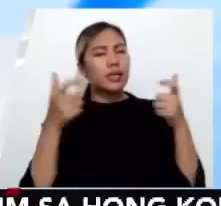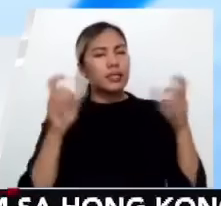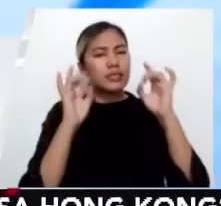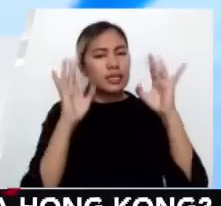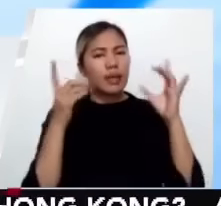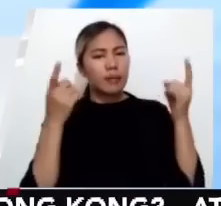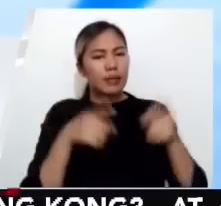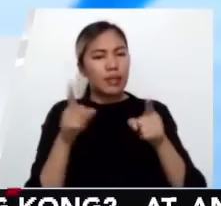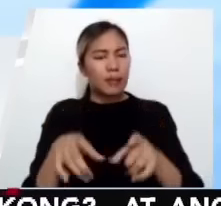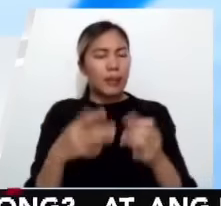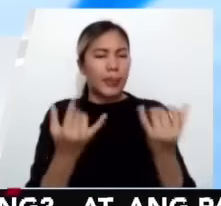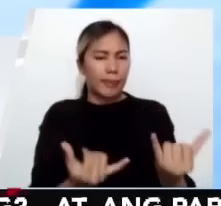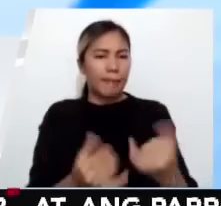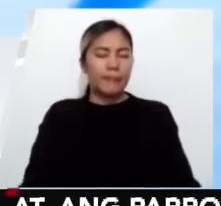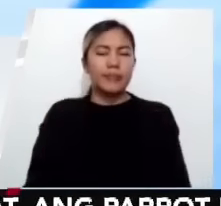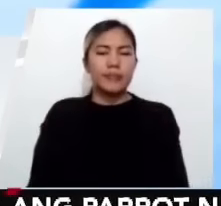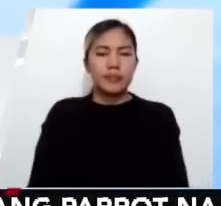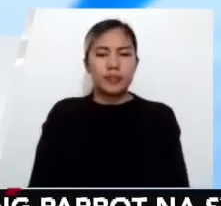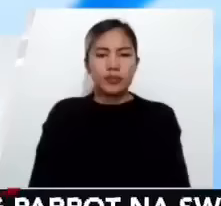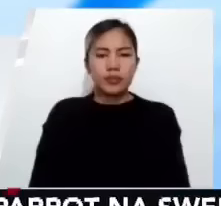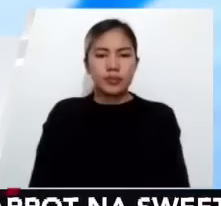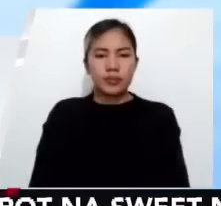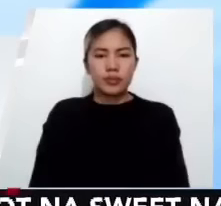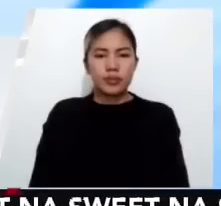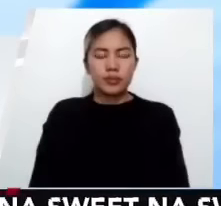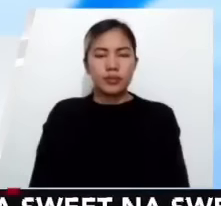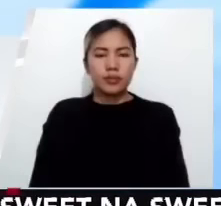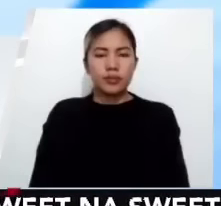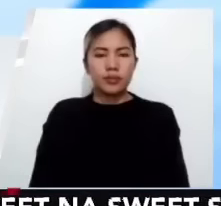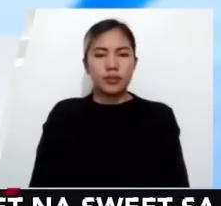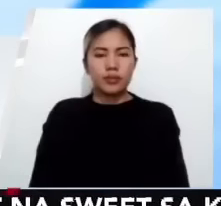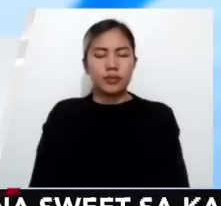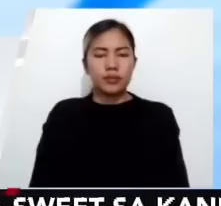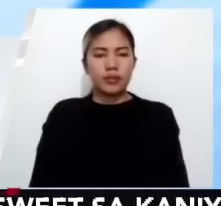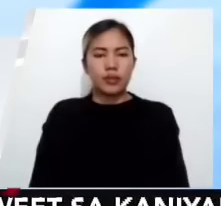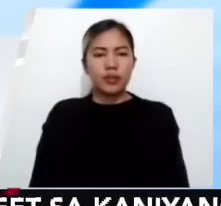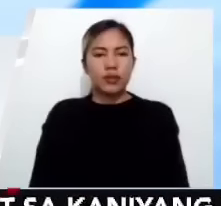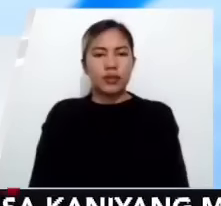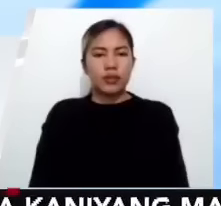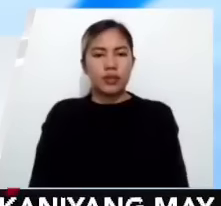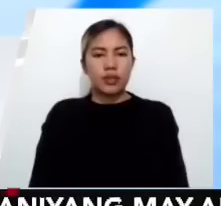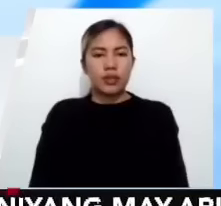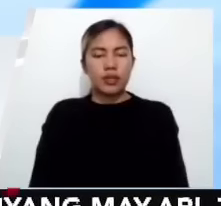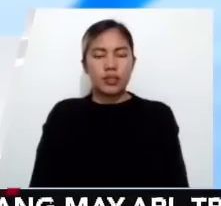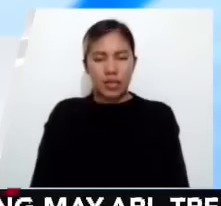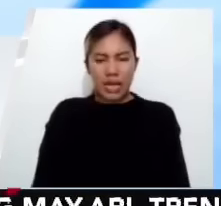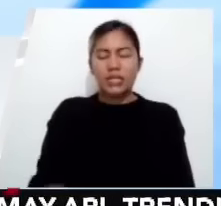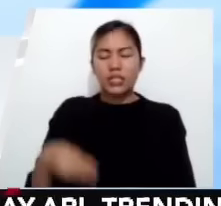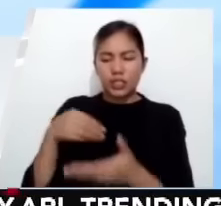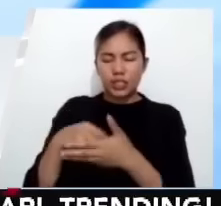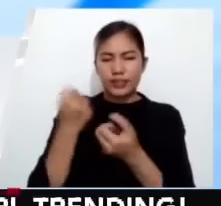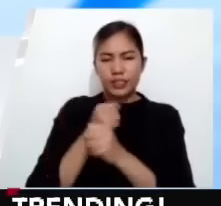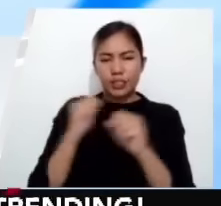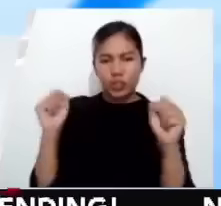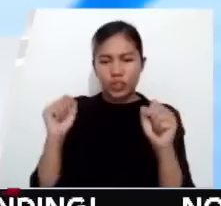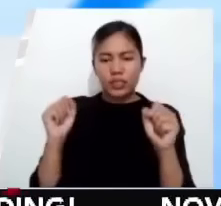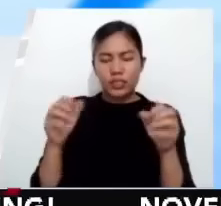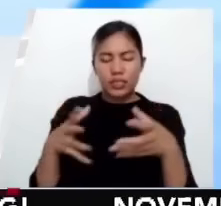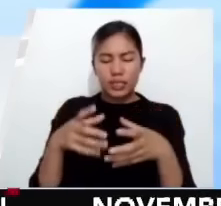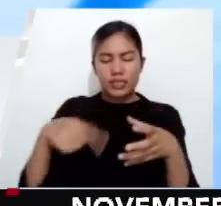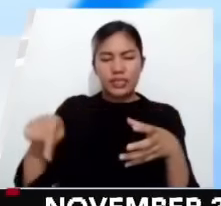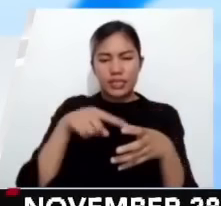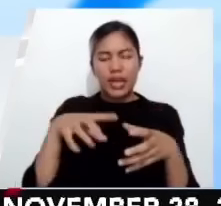Sa ngayon, sir, of course, yun pa rin po, no, yung ating shift from internal security operations to territorial defense. With that po,